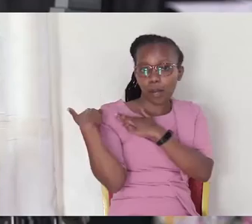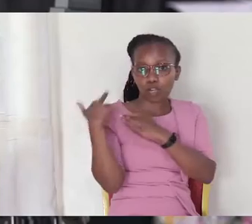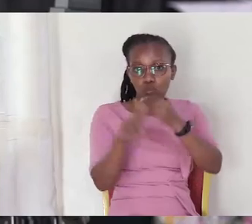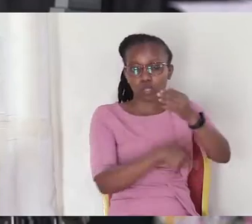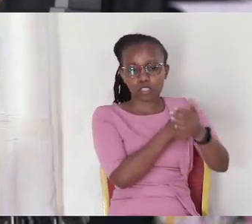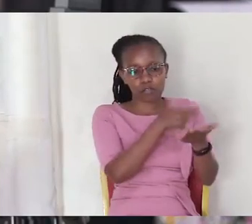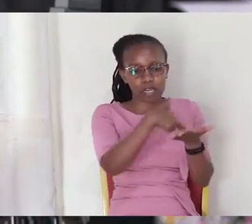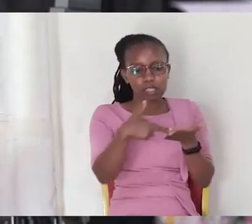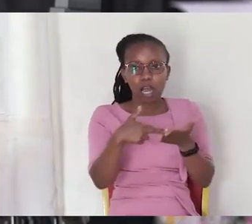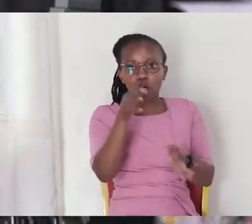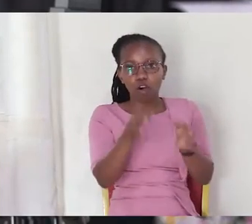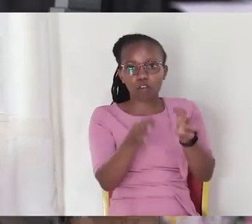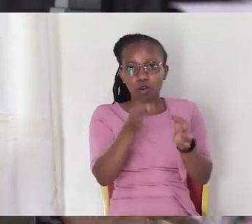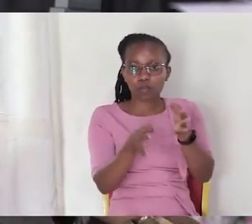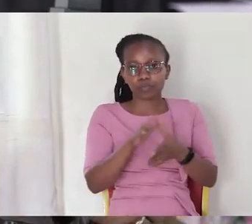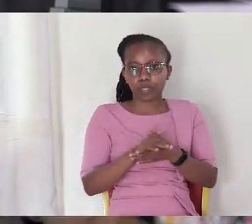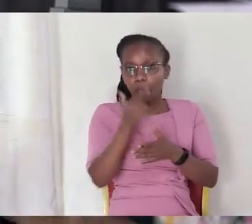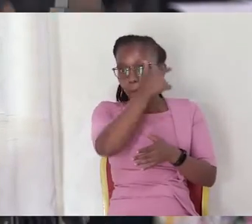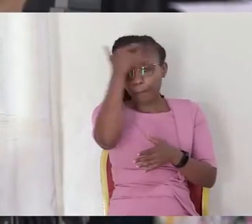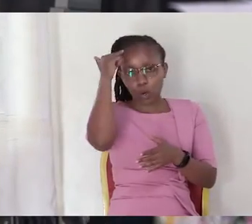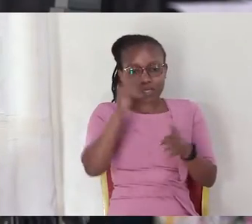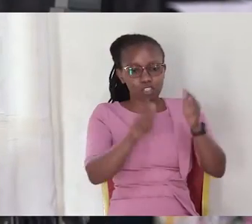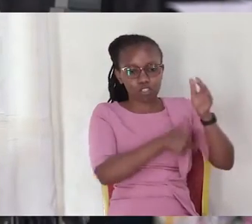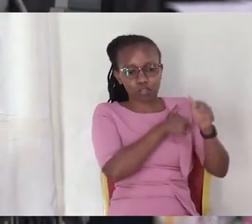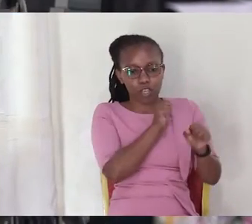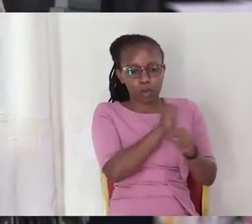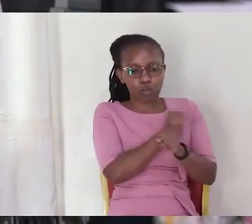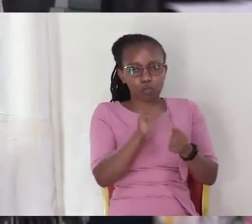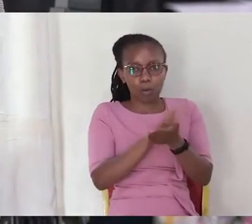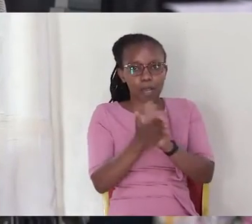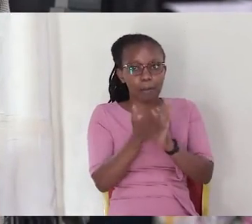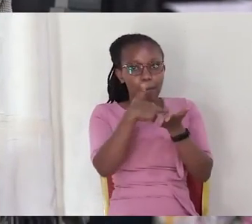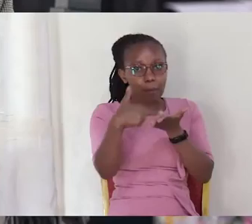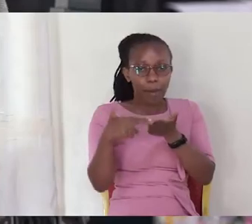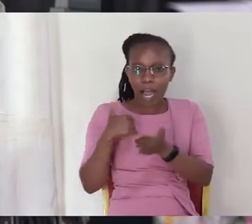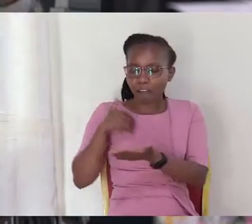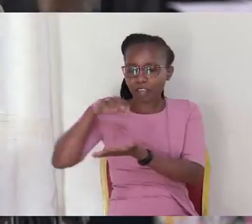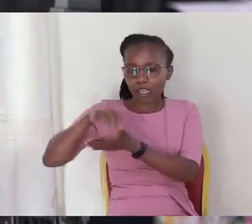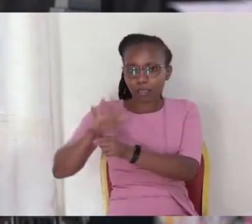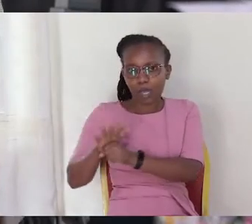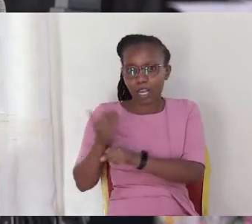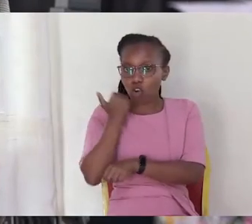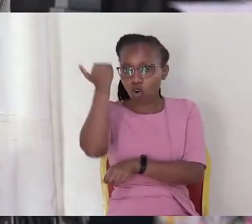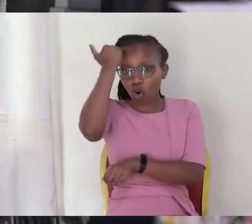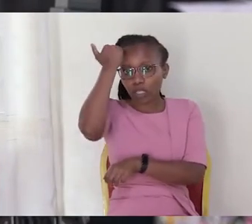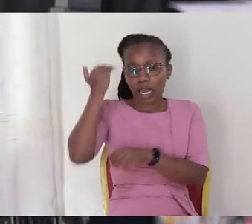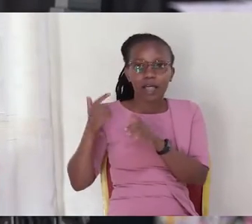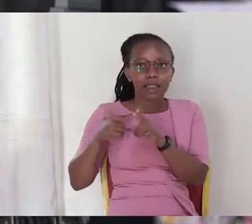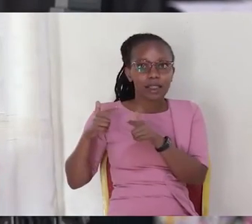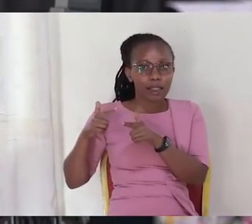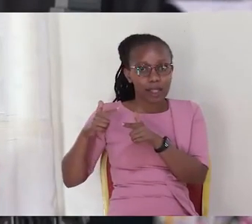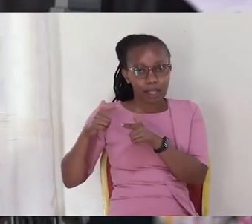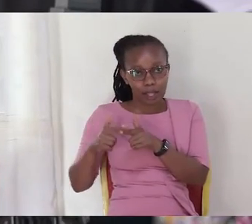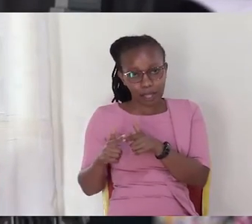of Judiciary, because the Chief Justice cannot be the chair, because there are so many cases which will go to court, and which then the Chief Justice would be required